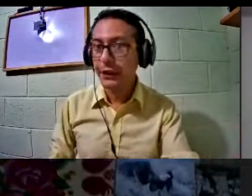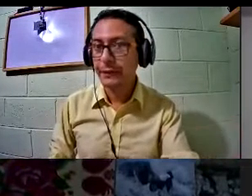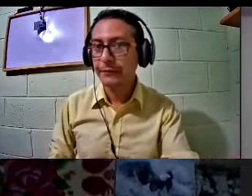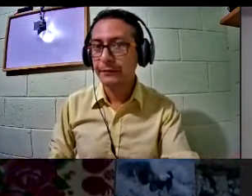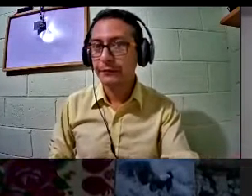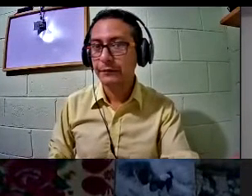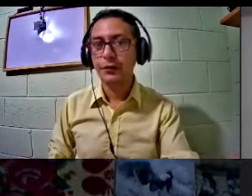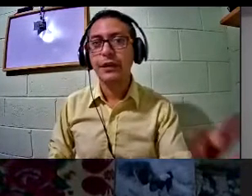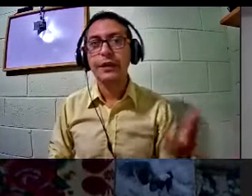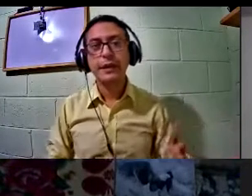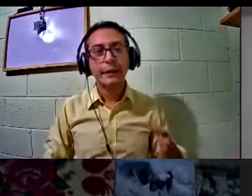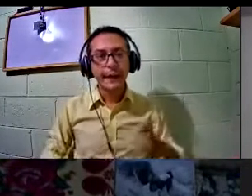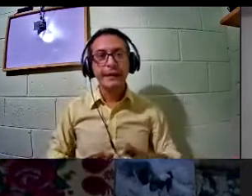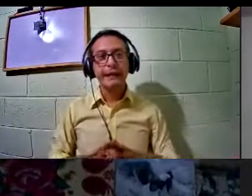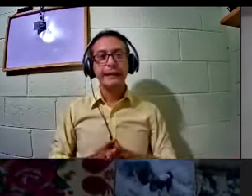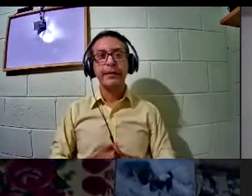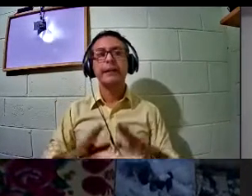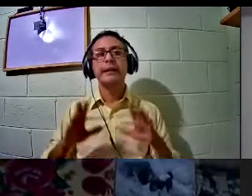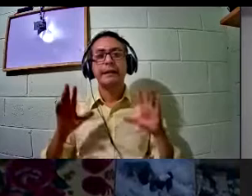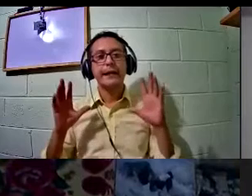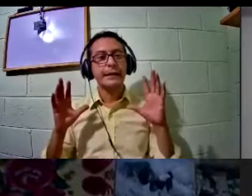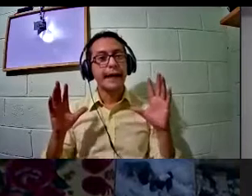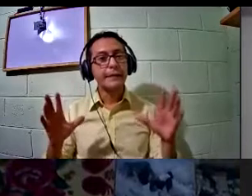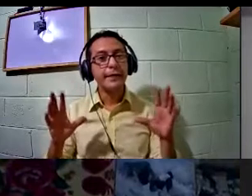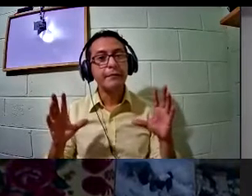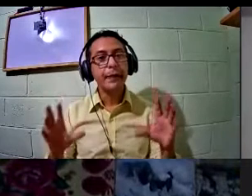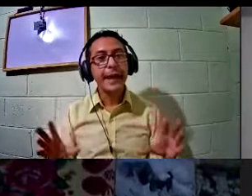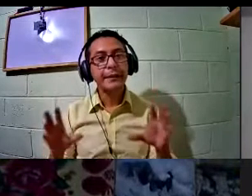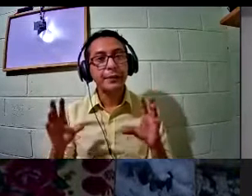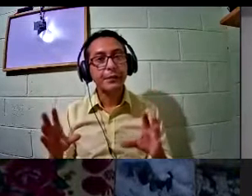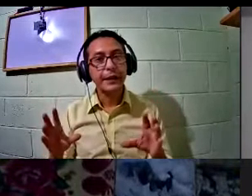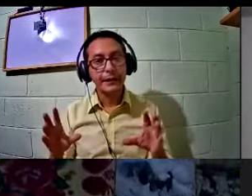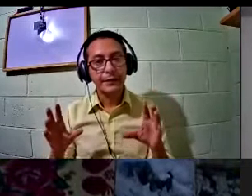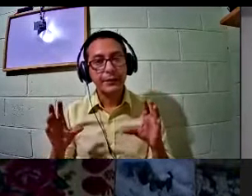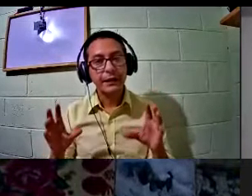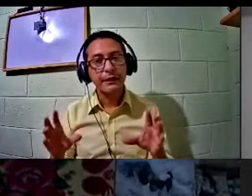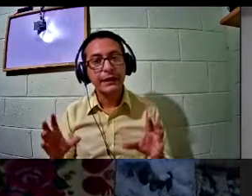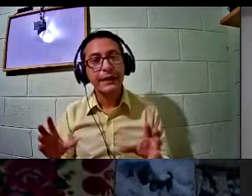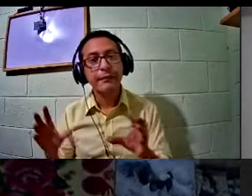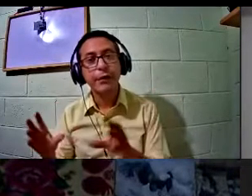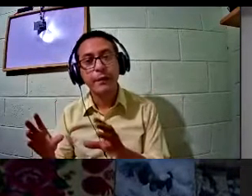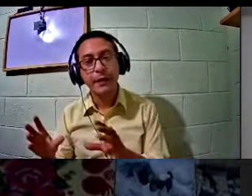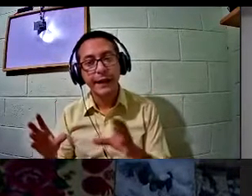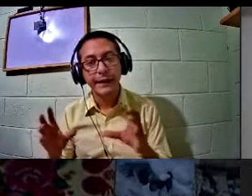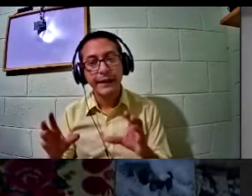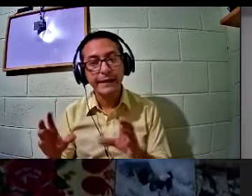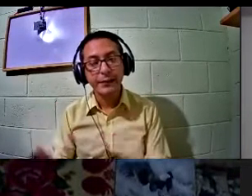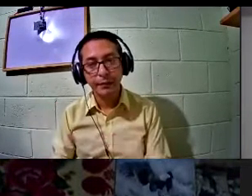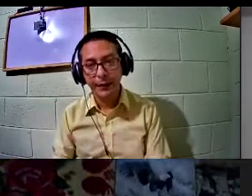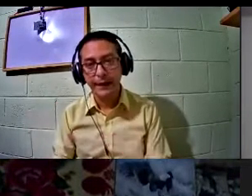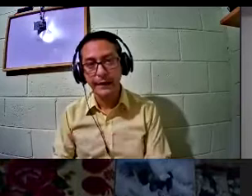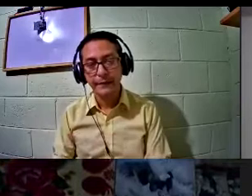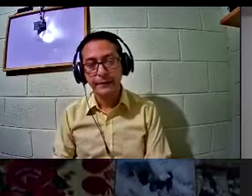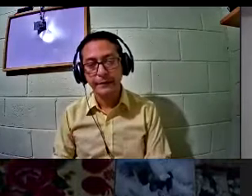the morning. You see, that's an activity that has been planned already. Es una actividad que ya fue planeada, ya ha